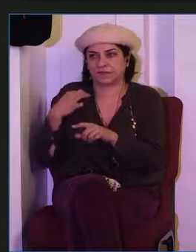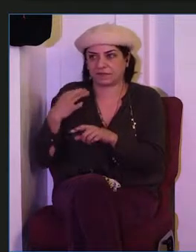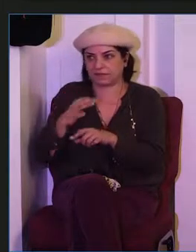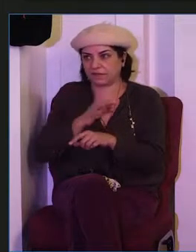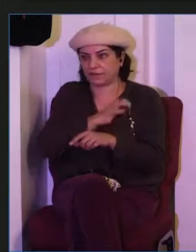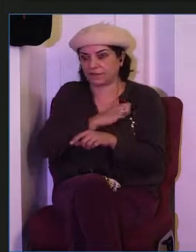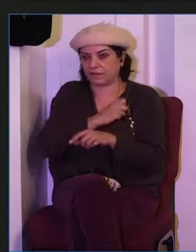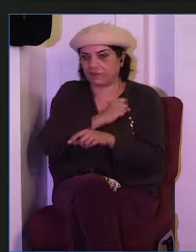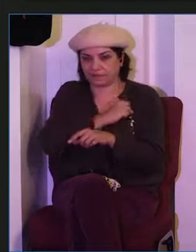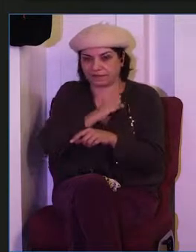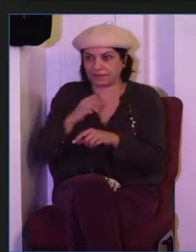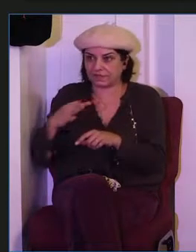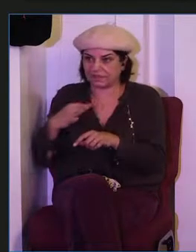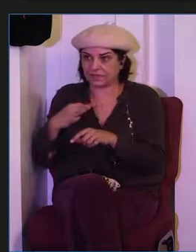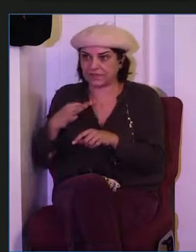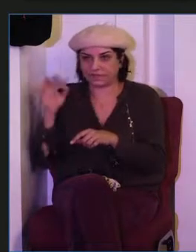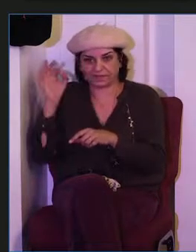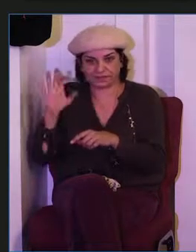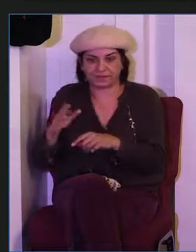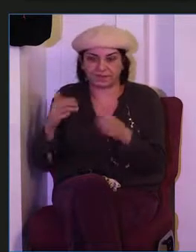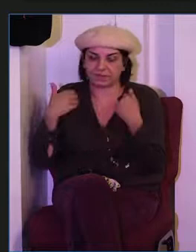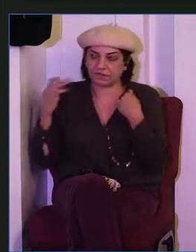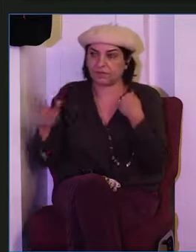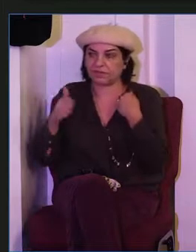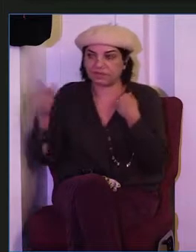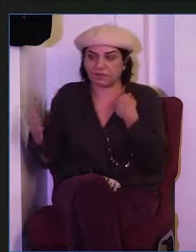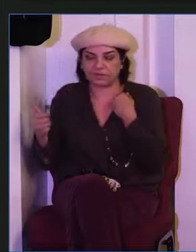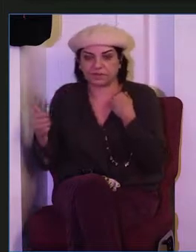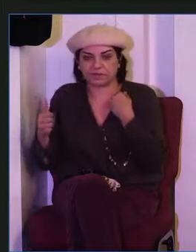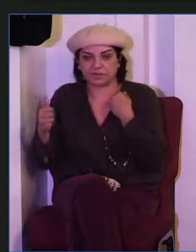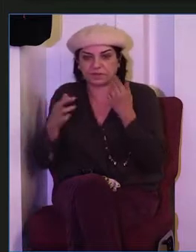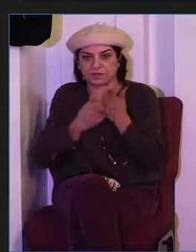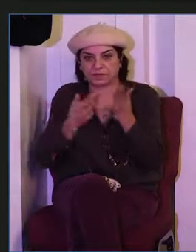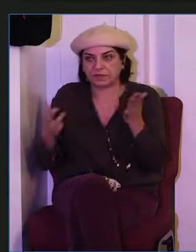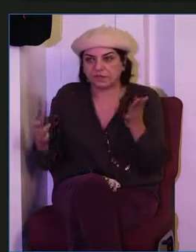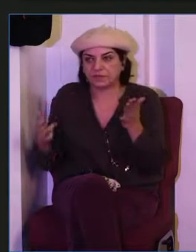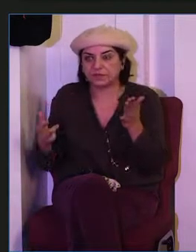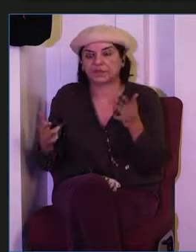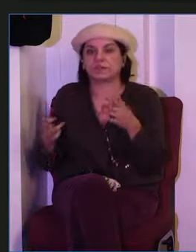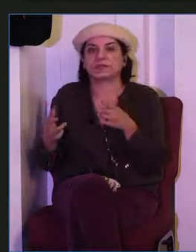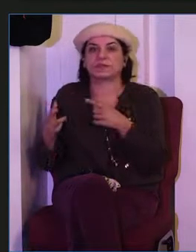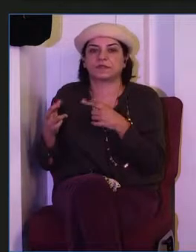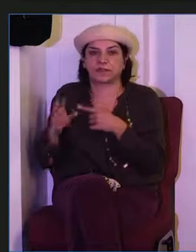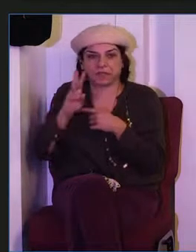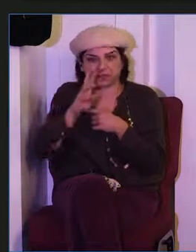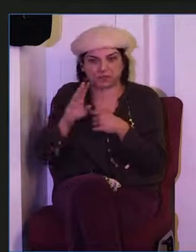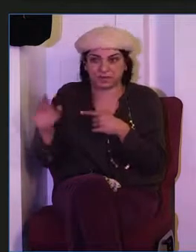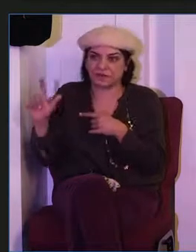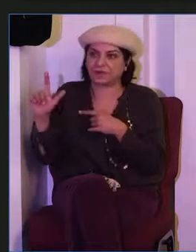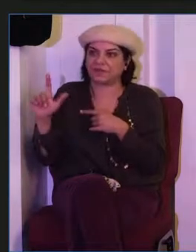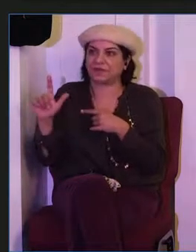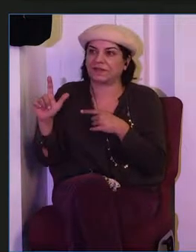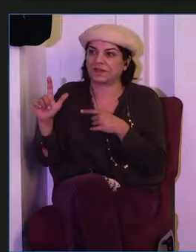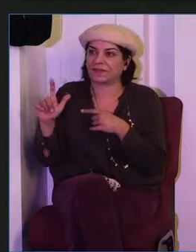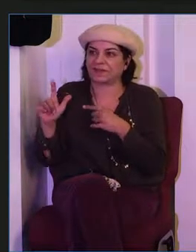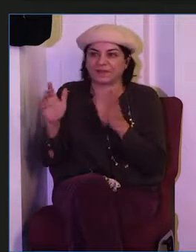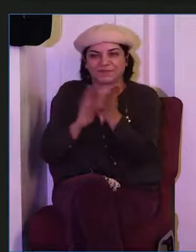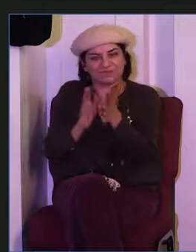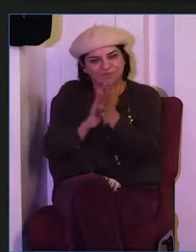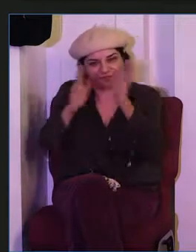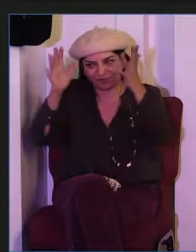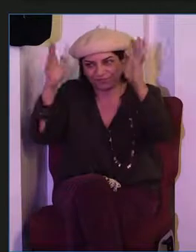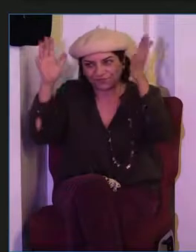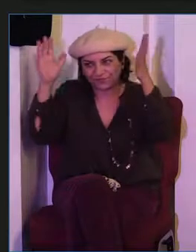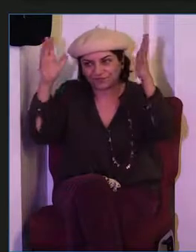have another resource if you need someone. Reverend Wayne Lindsay is here for you. Let's give him a hand. All right,